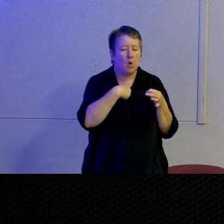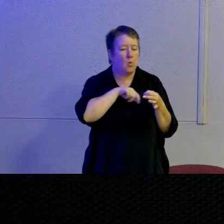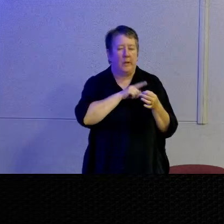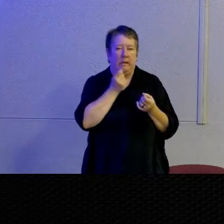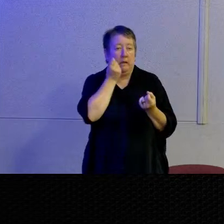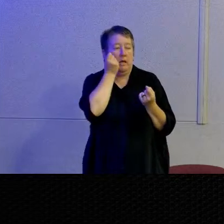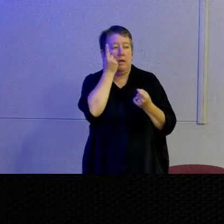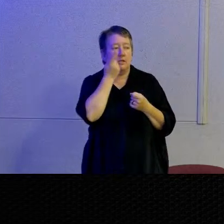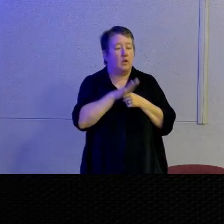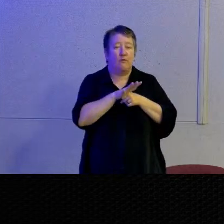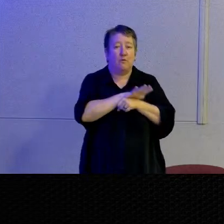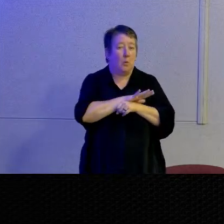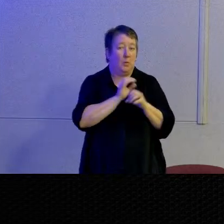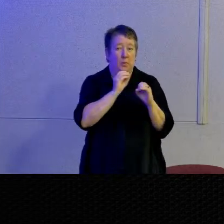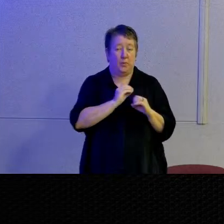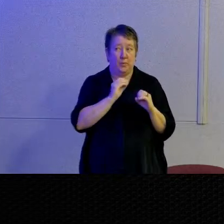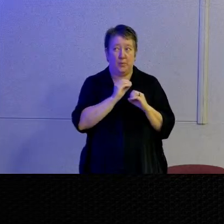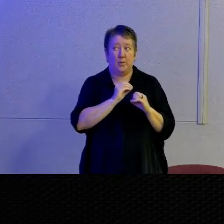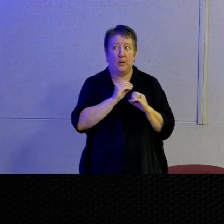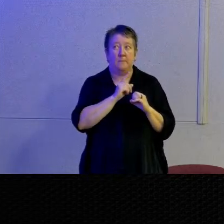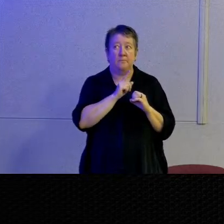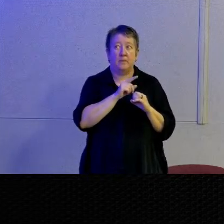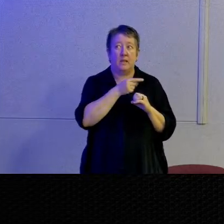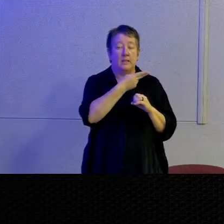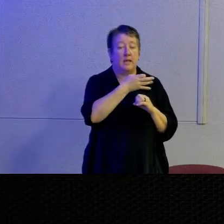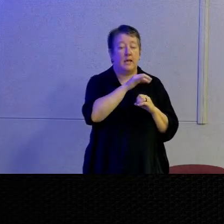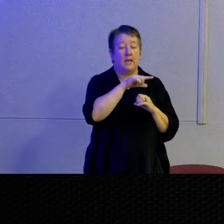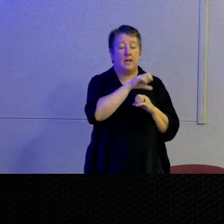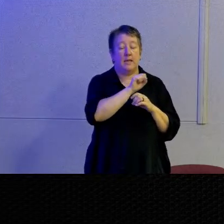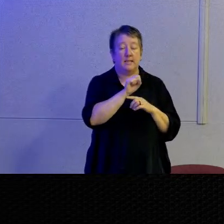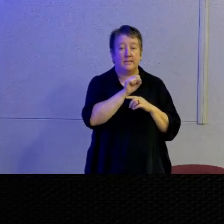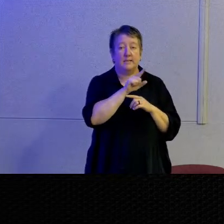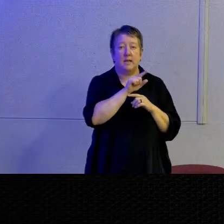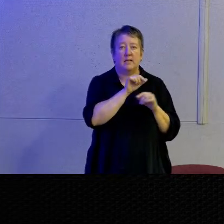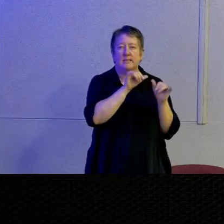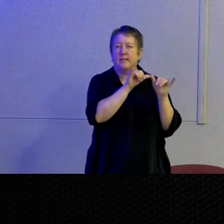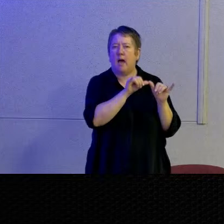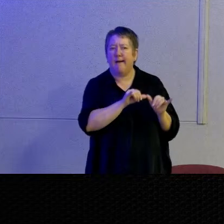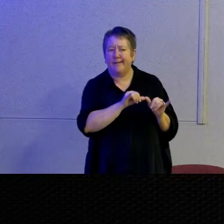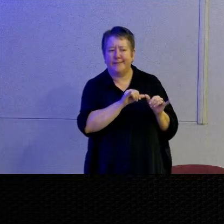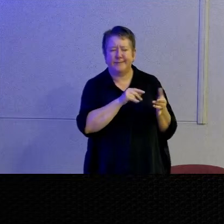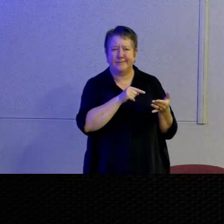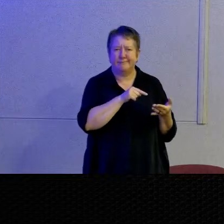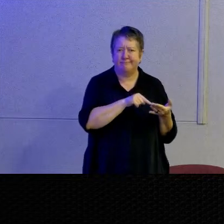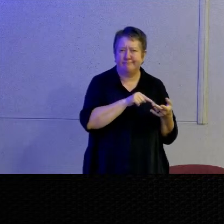absolute size of the mass of the Higgs boson. Don't understand that either.